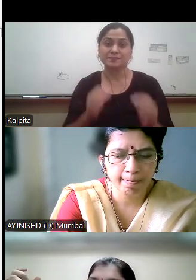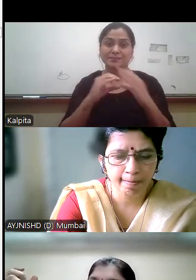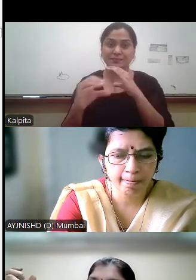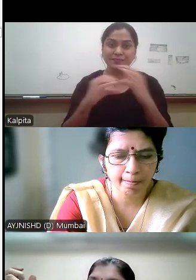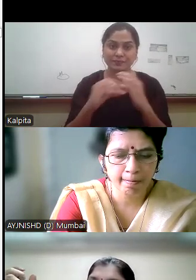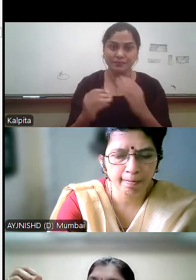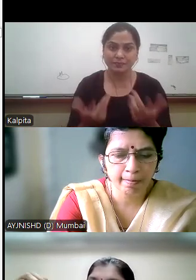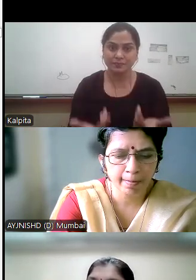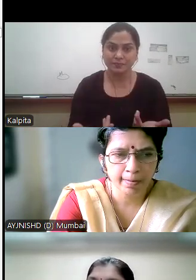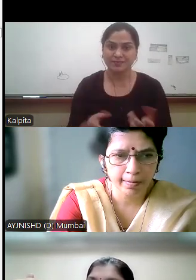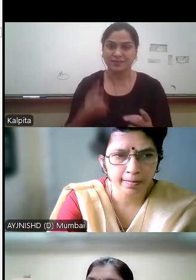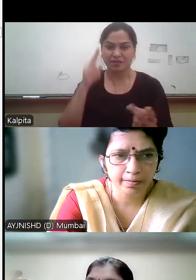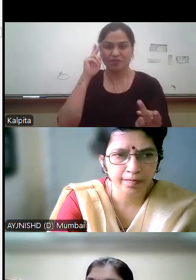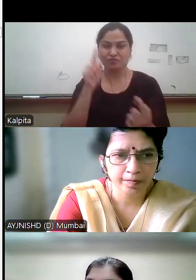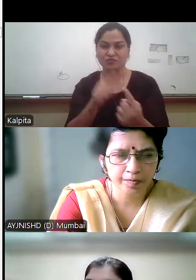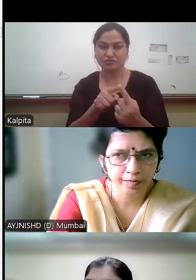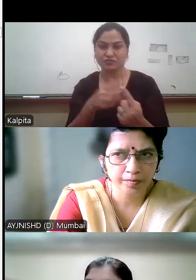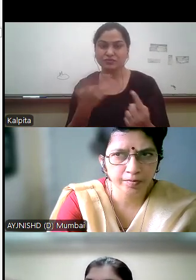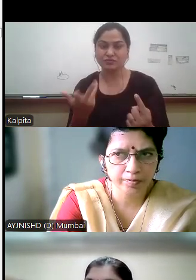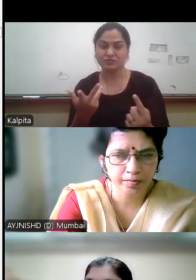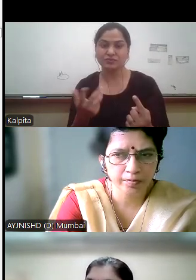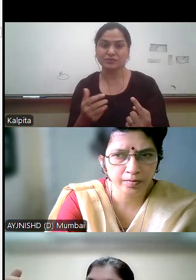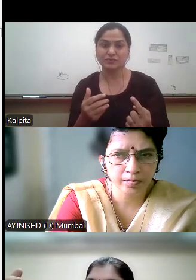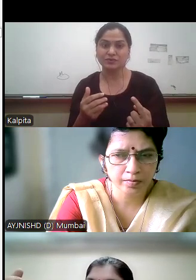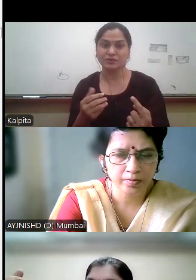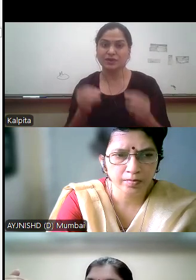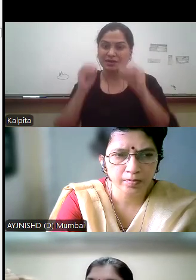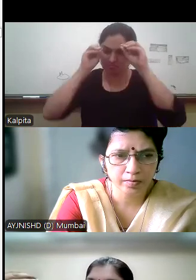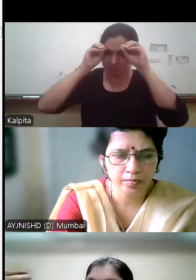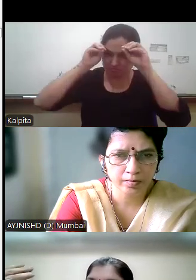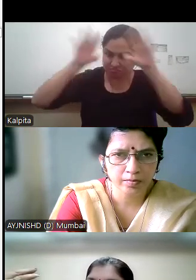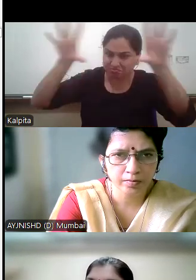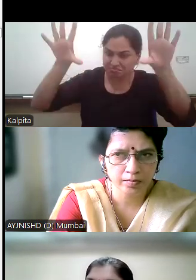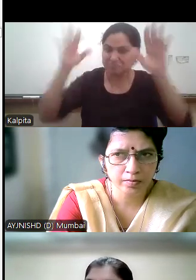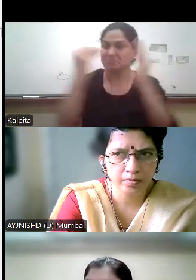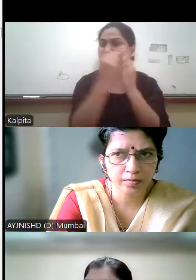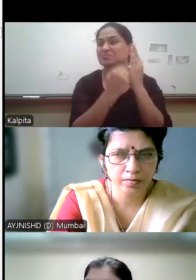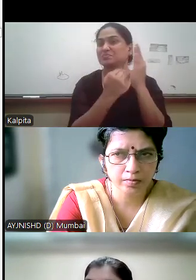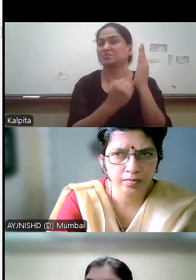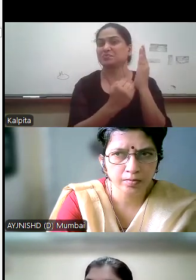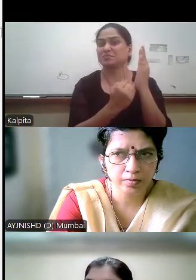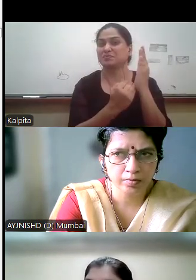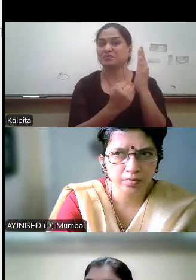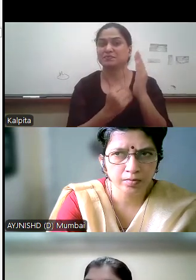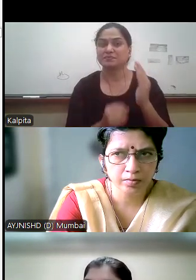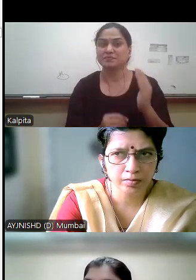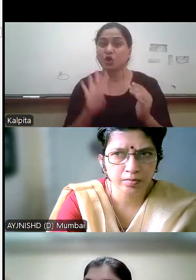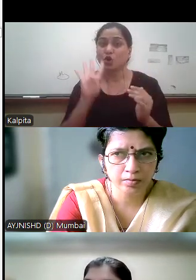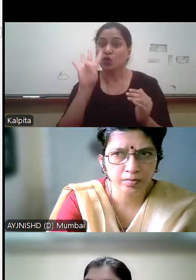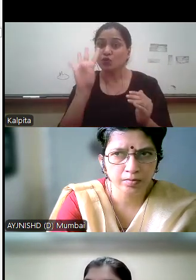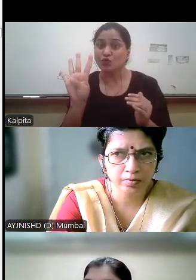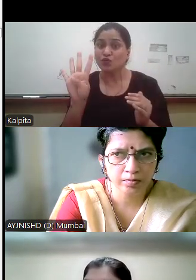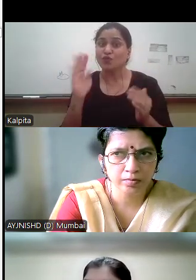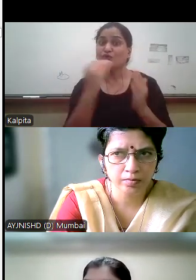Trust focuses on doing awareness program, that every center should do at least 4 events and conduct 1 event